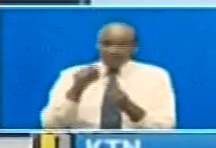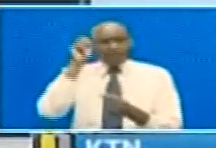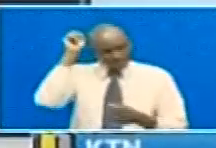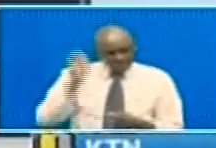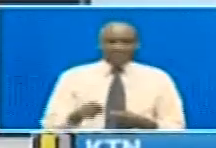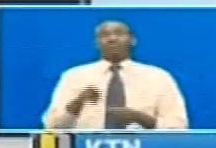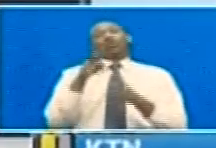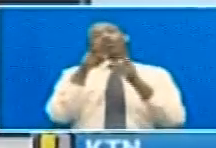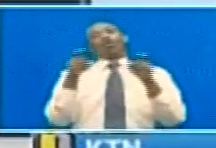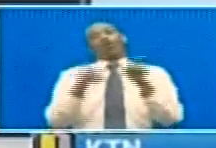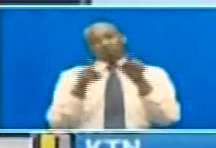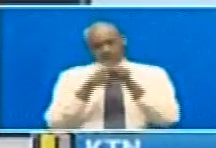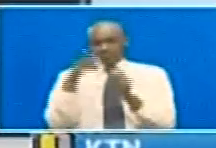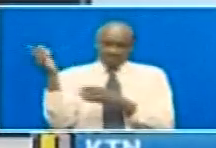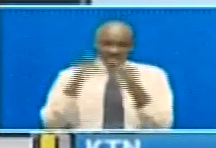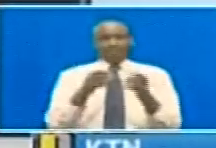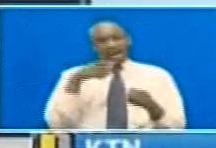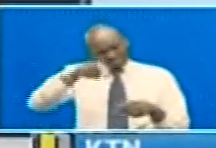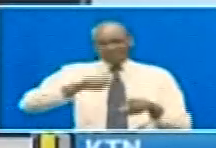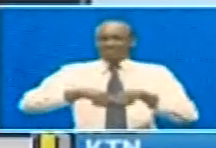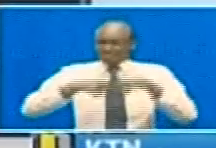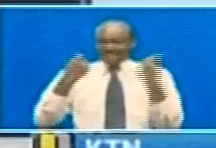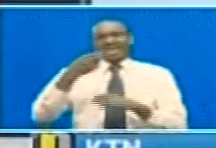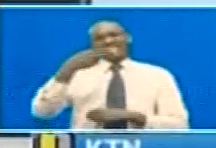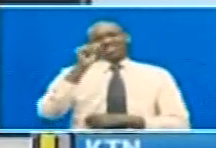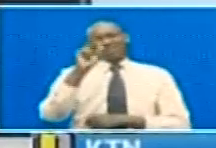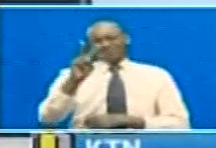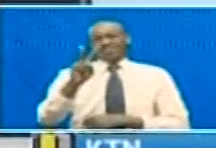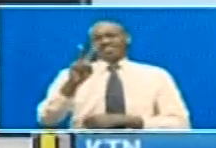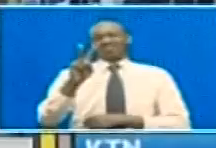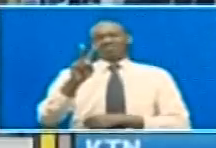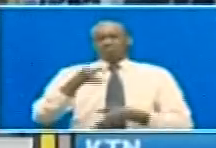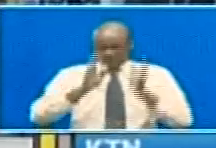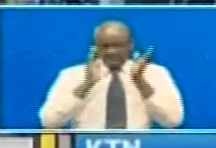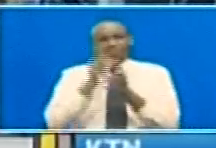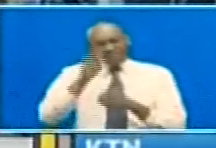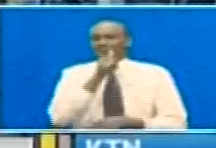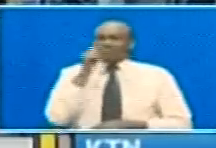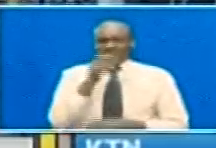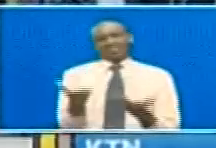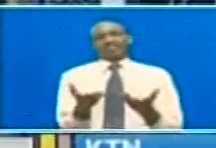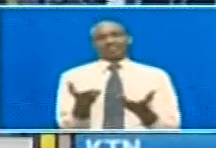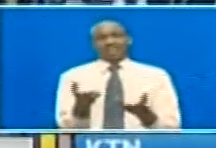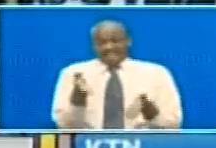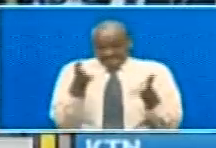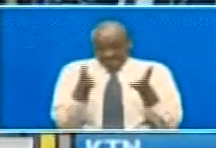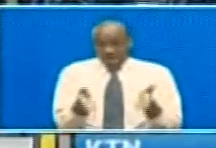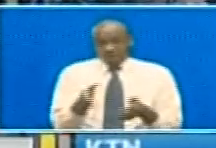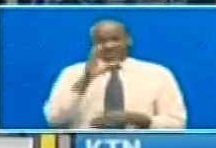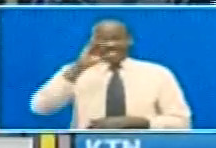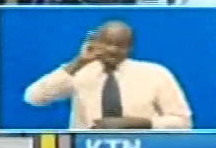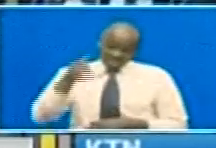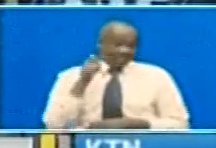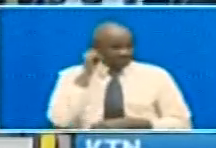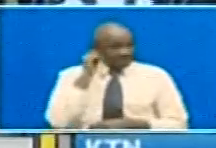be charged for violating the HIV testing principles. The commission also wants the Chief Justice to